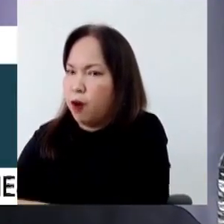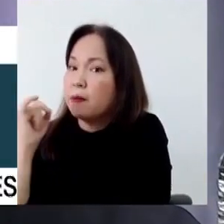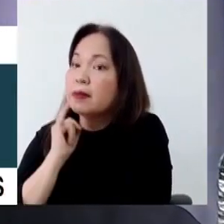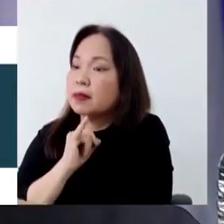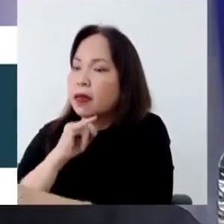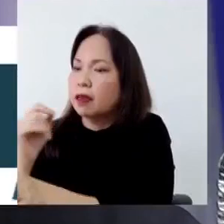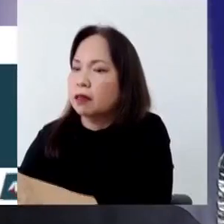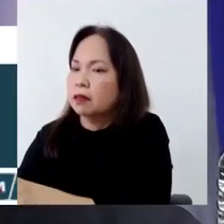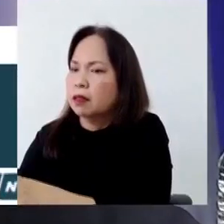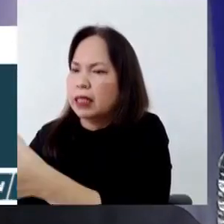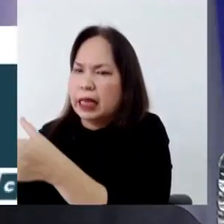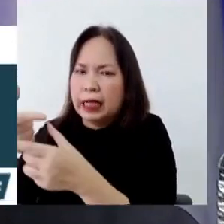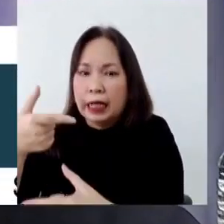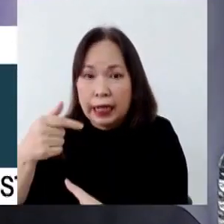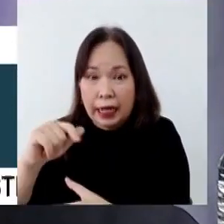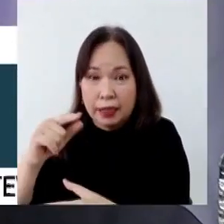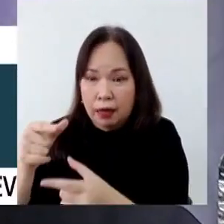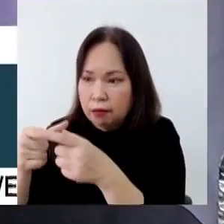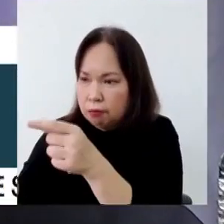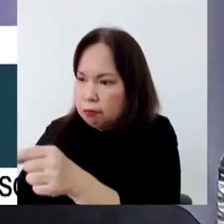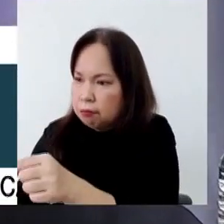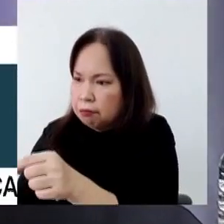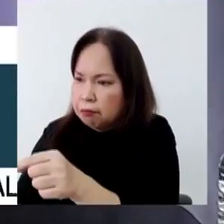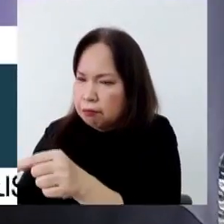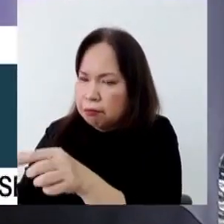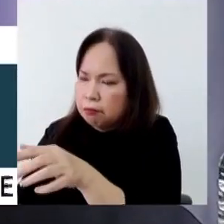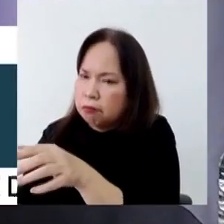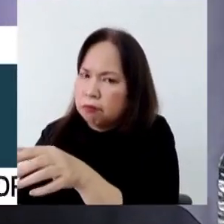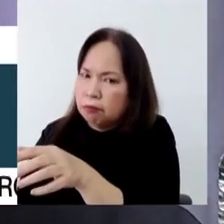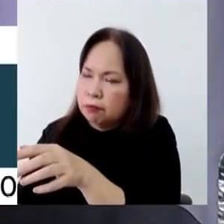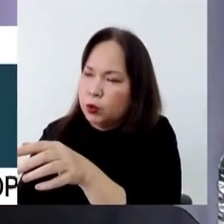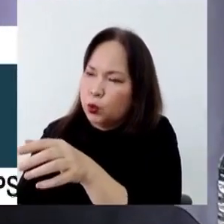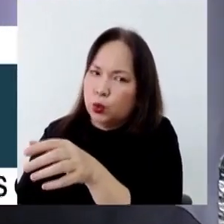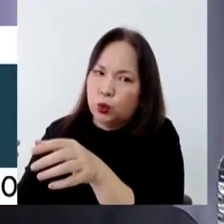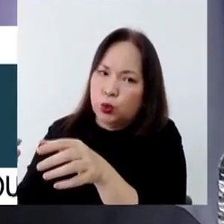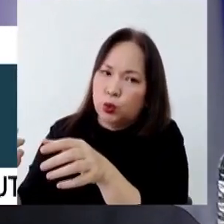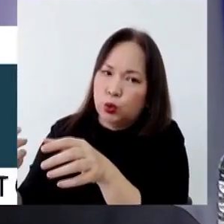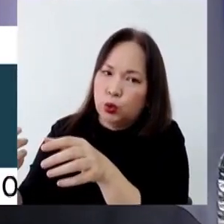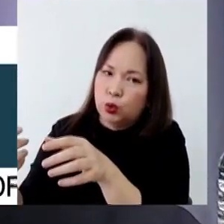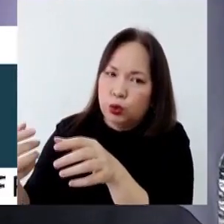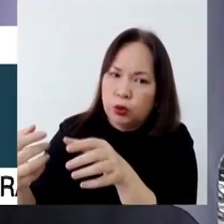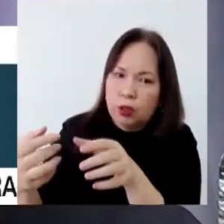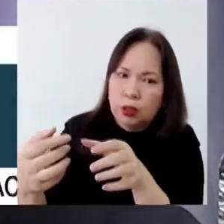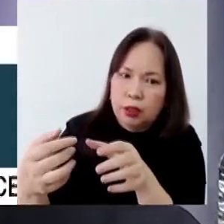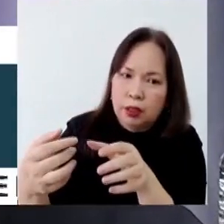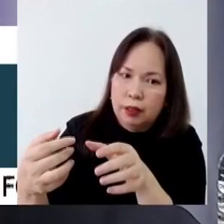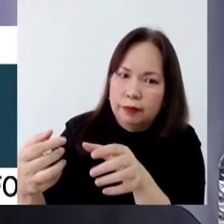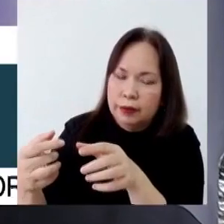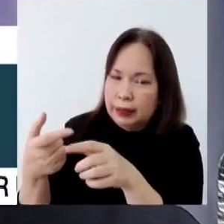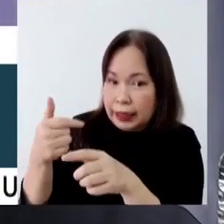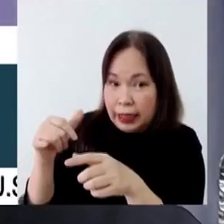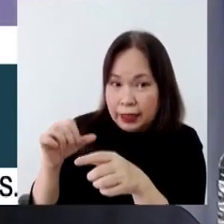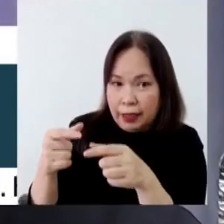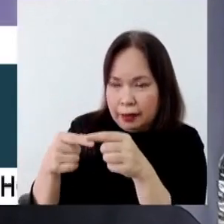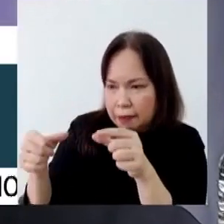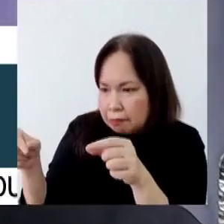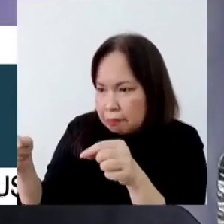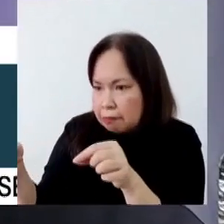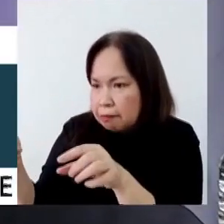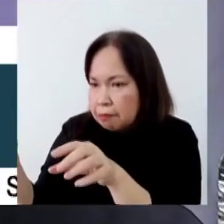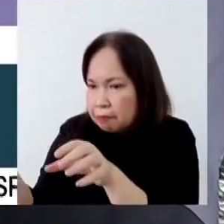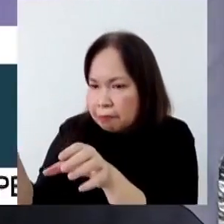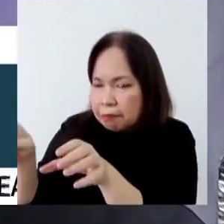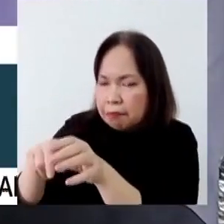Philippines, Yutong 92. Kung, according to our embassy in Amman, which is in touch with them, the Filipinos in Gaza,